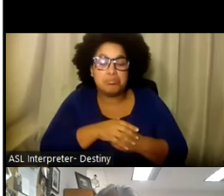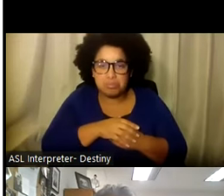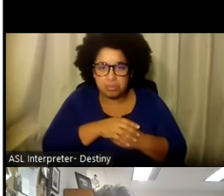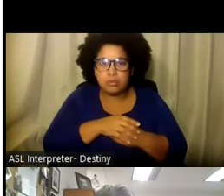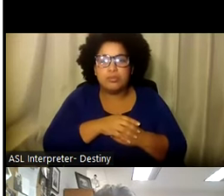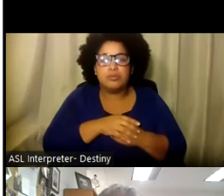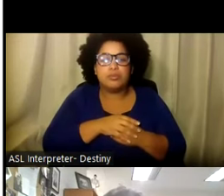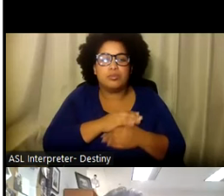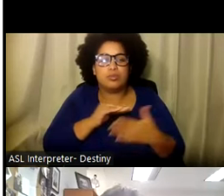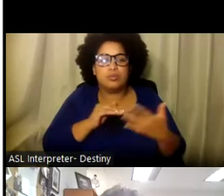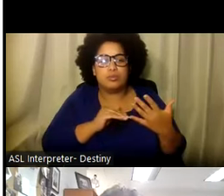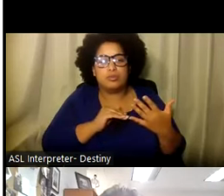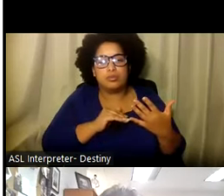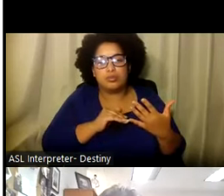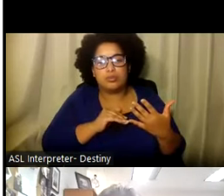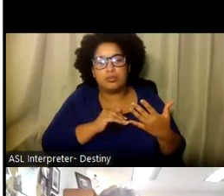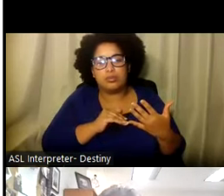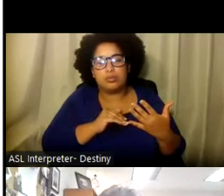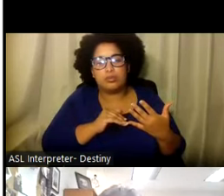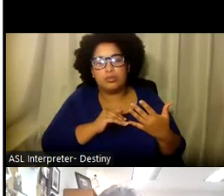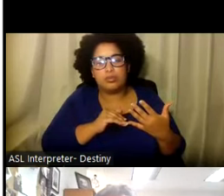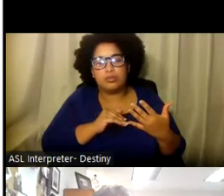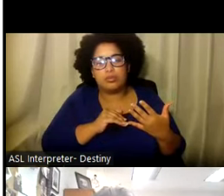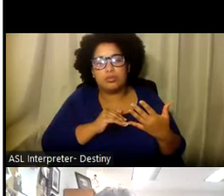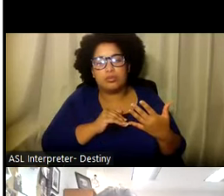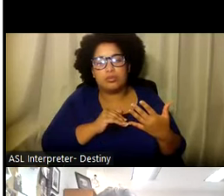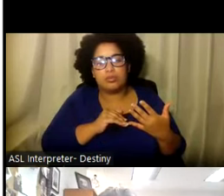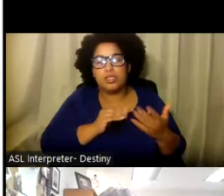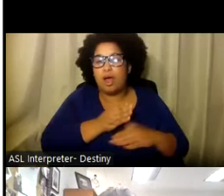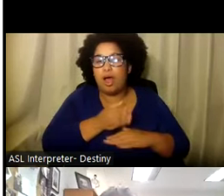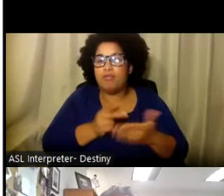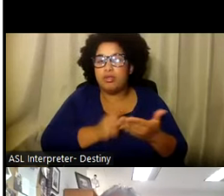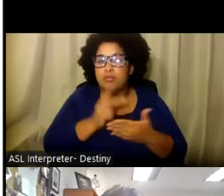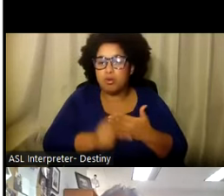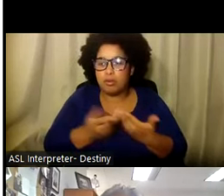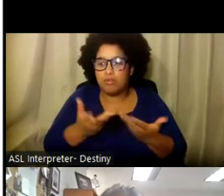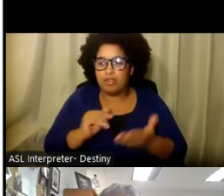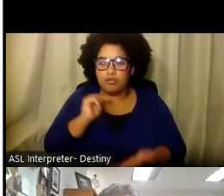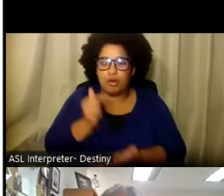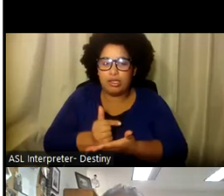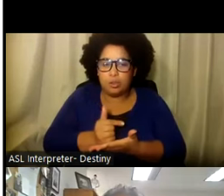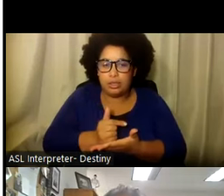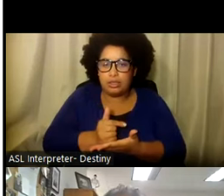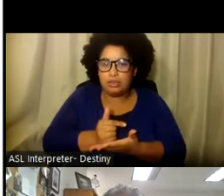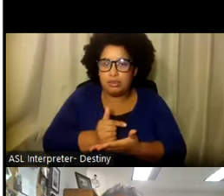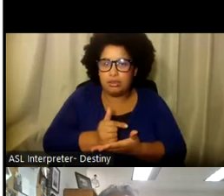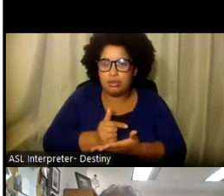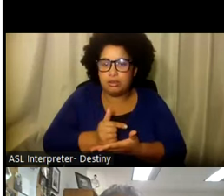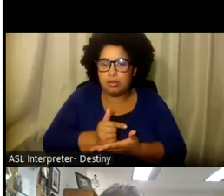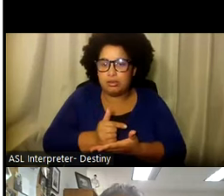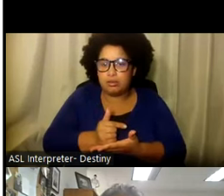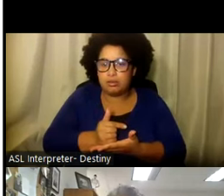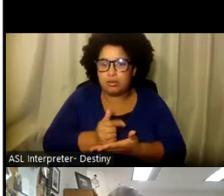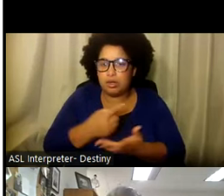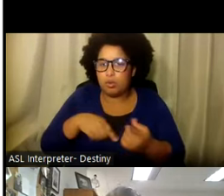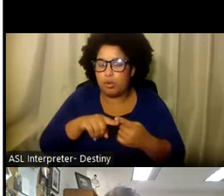then also the other question is, so after the program, after you graduated, so when would